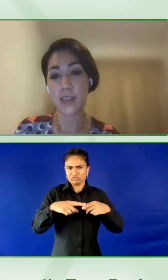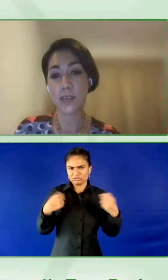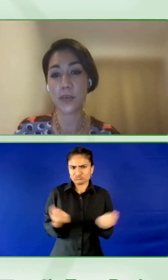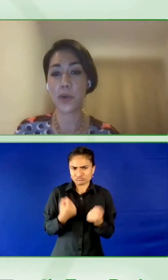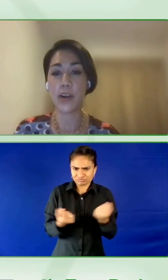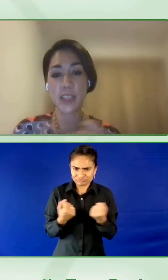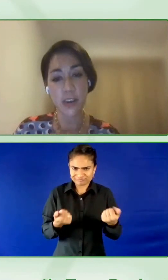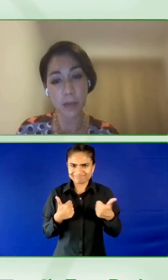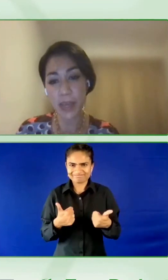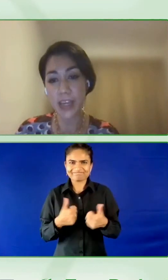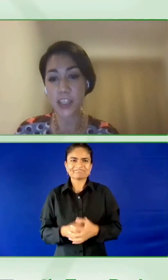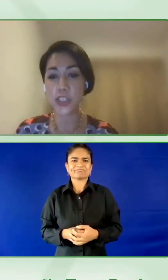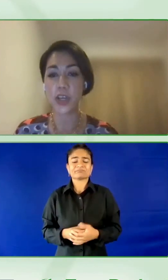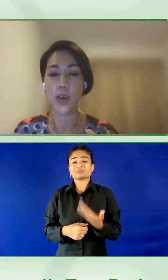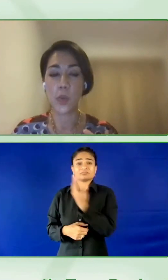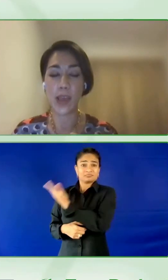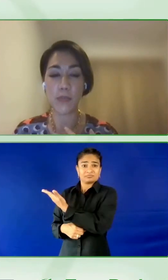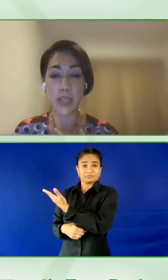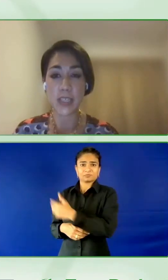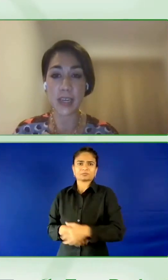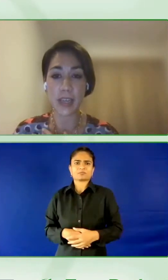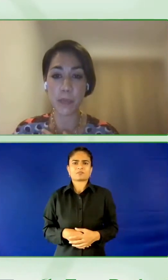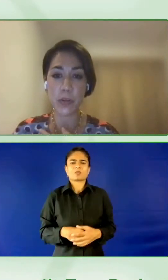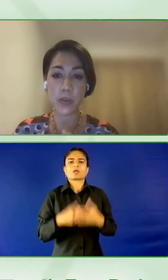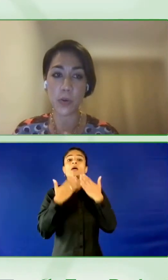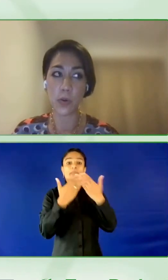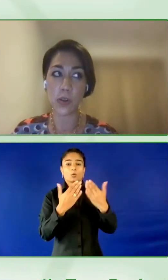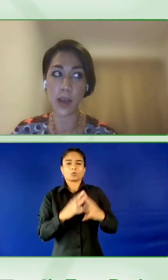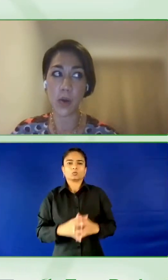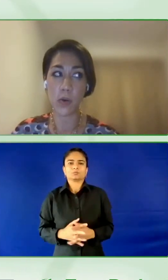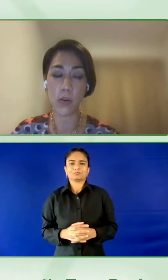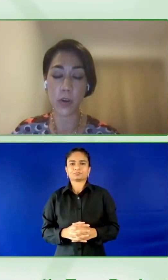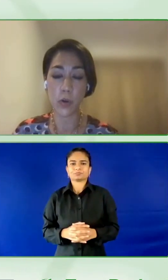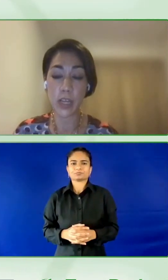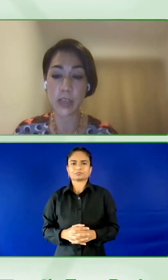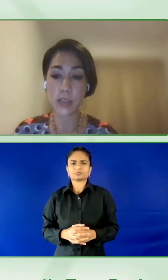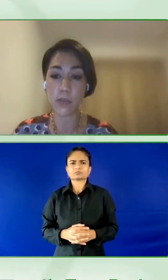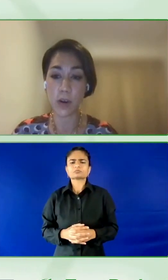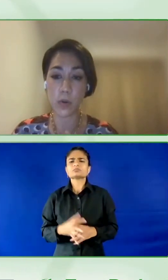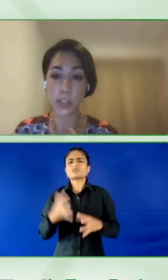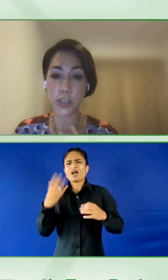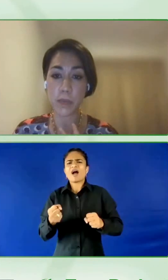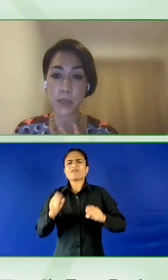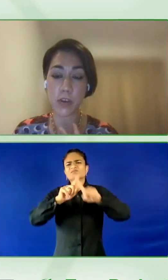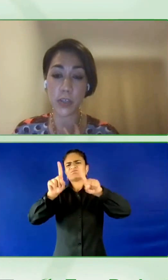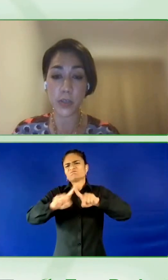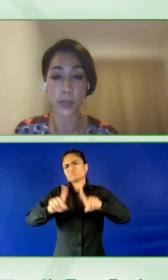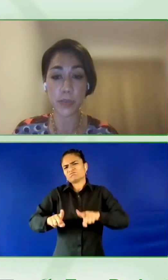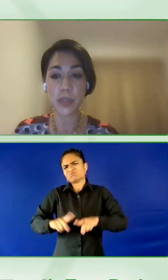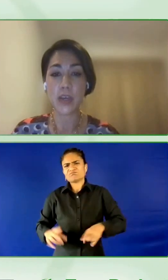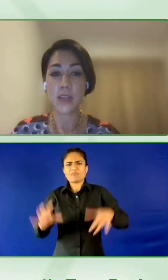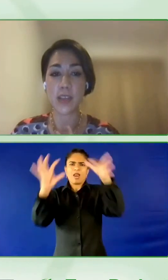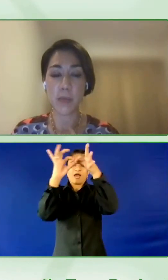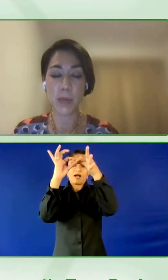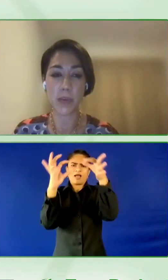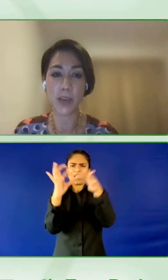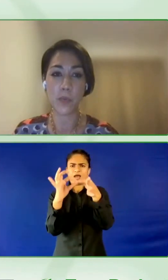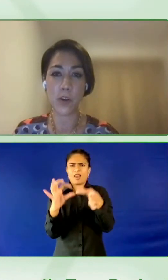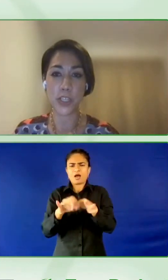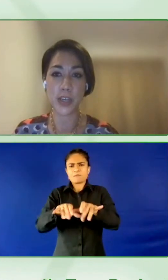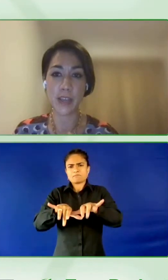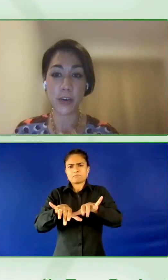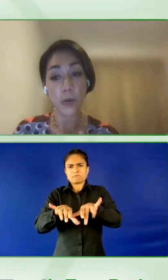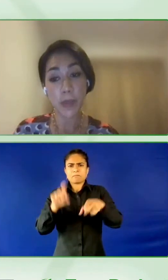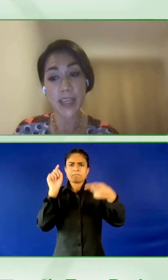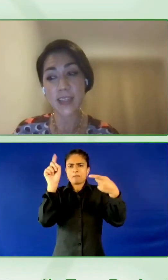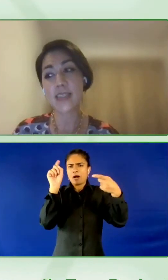with us through our Instagram page. We have recently put all our recordings of our workshops on YouTube so that people can